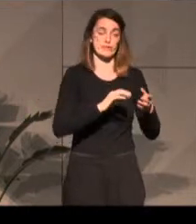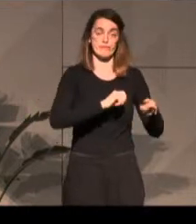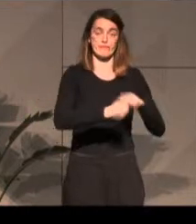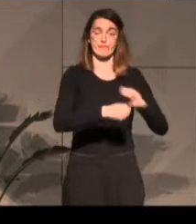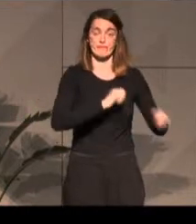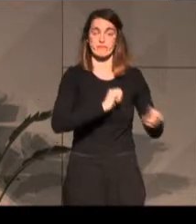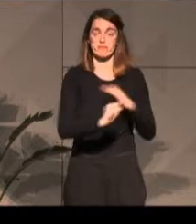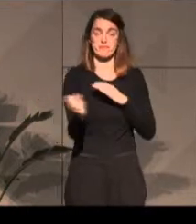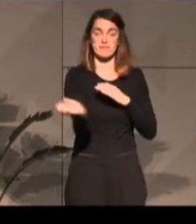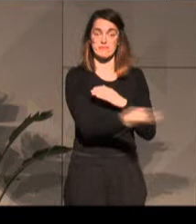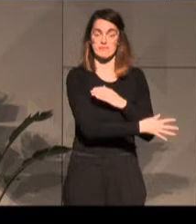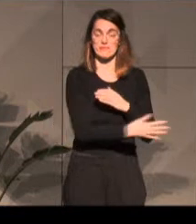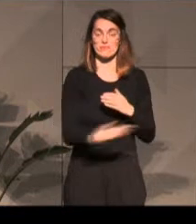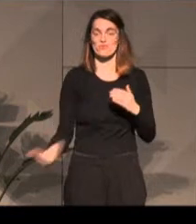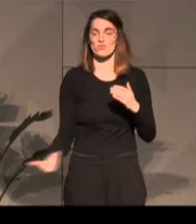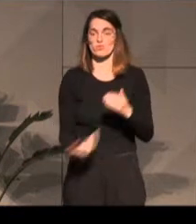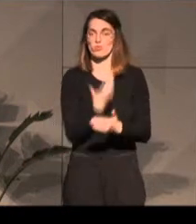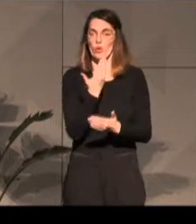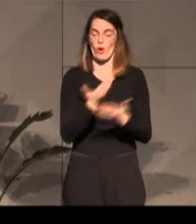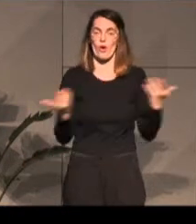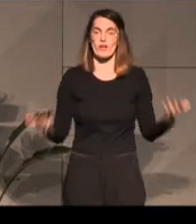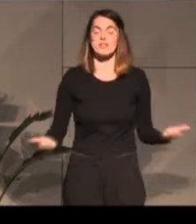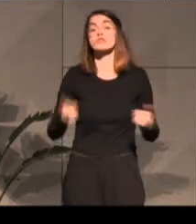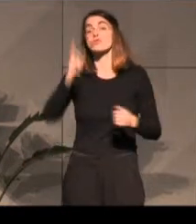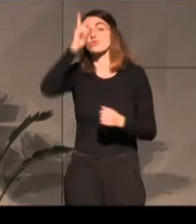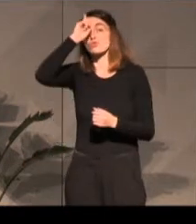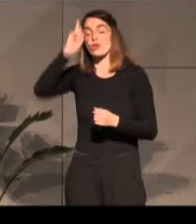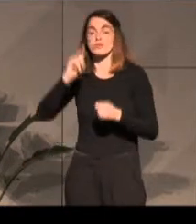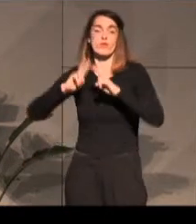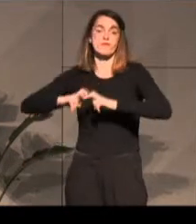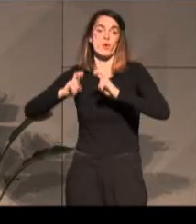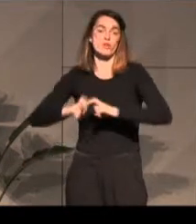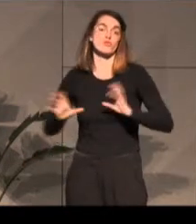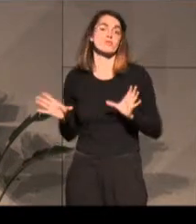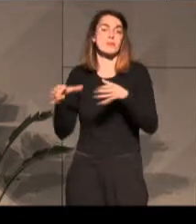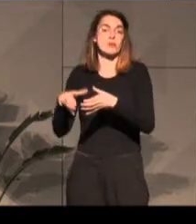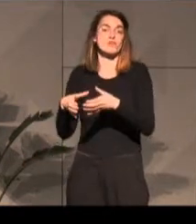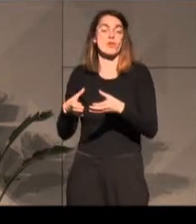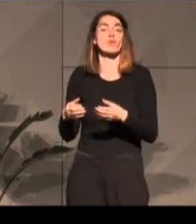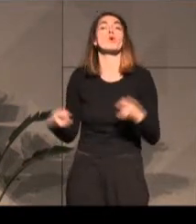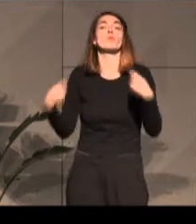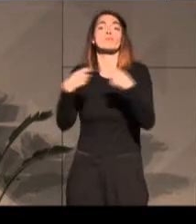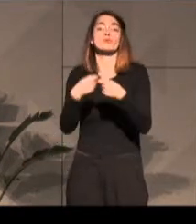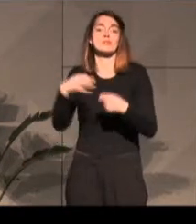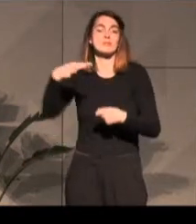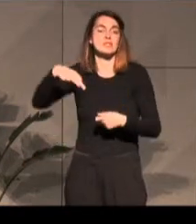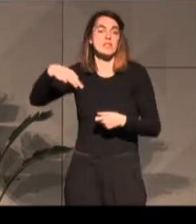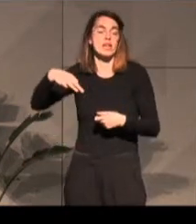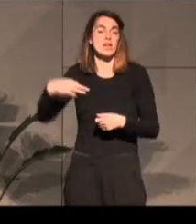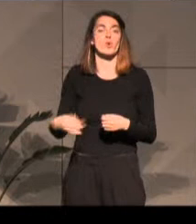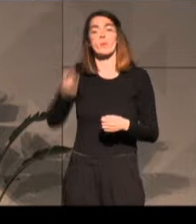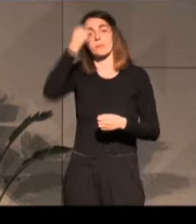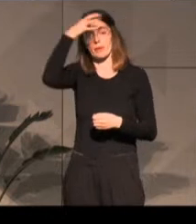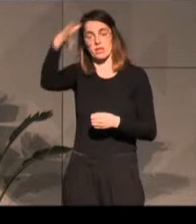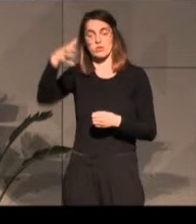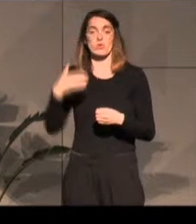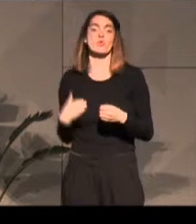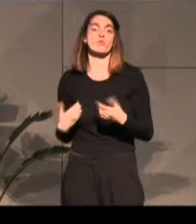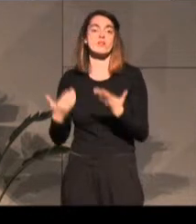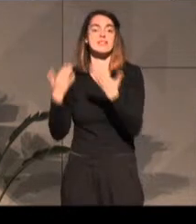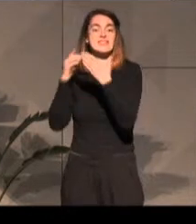just ignored, and the other institutions that operate these two vessels, amongst them the Ministry of